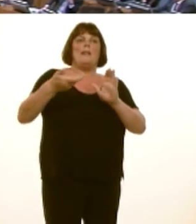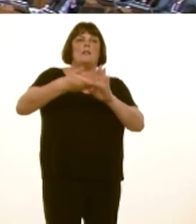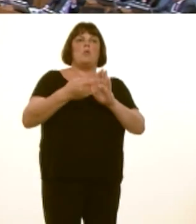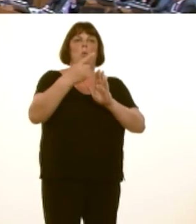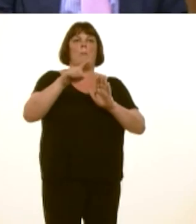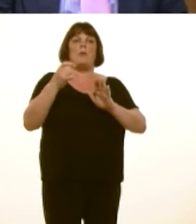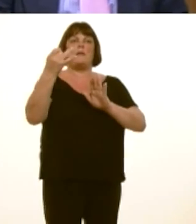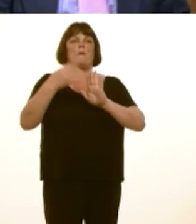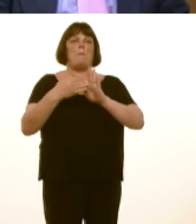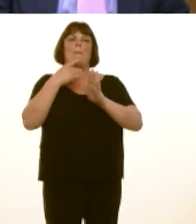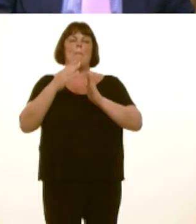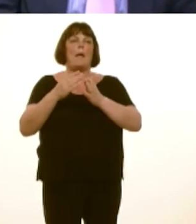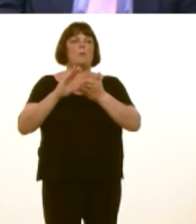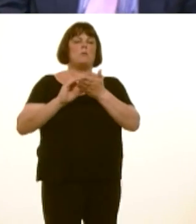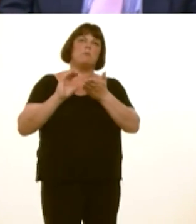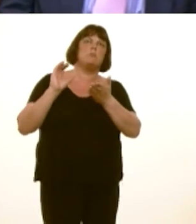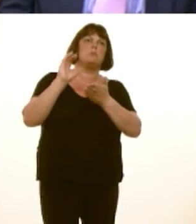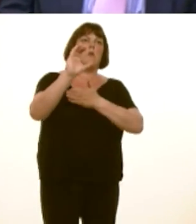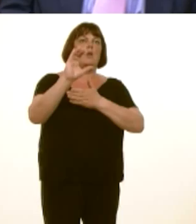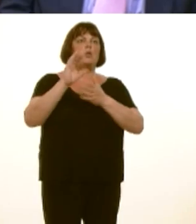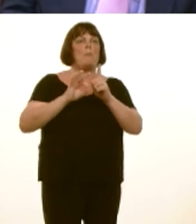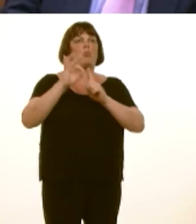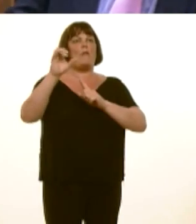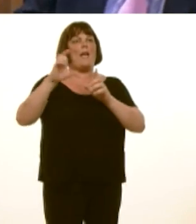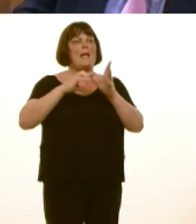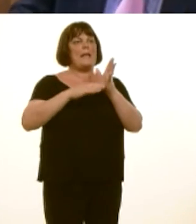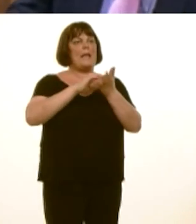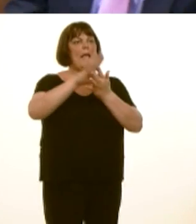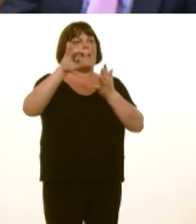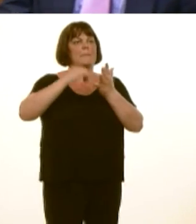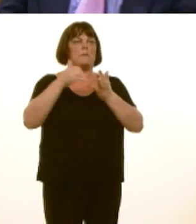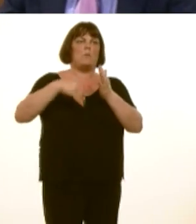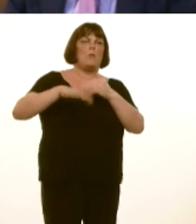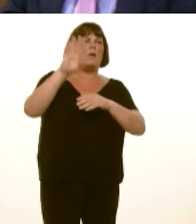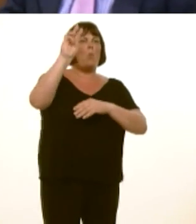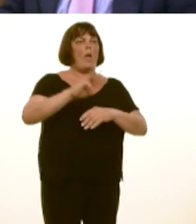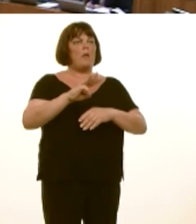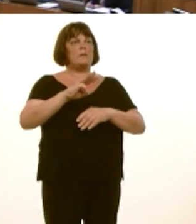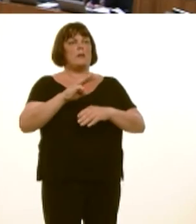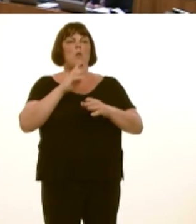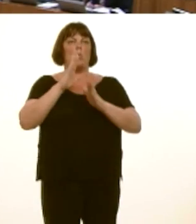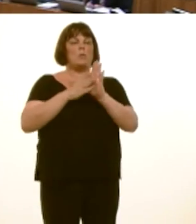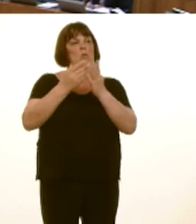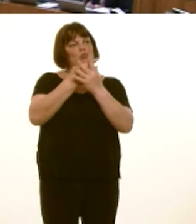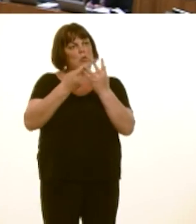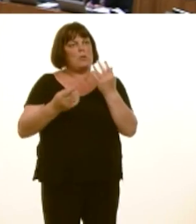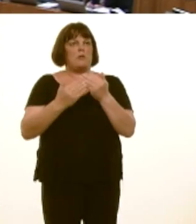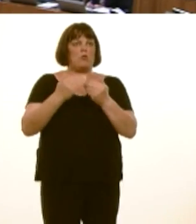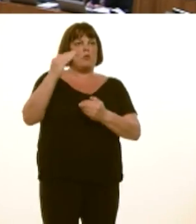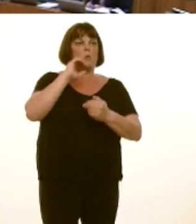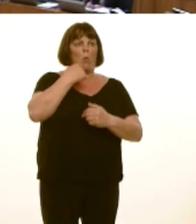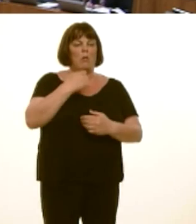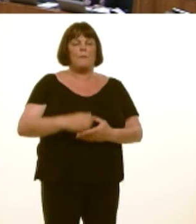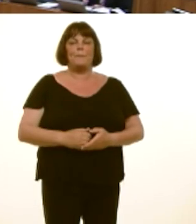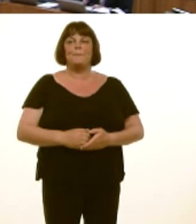support work underway to improve CALMS across Wales, and that represents an 18% increase in current resources. Thank you. You will be